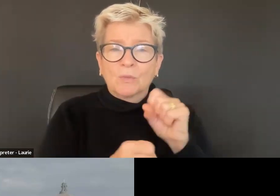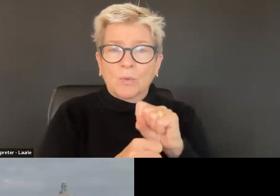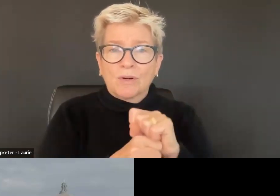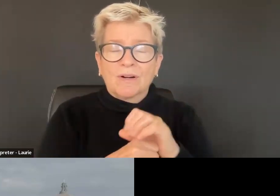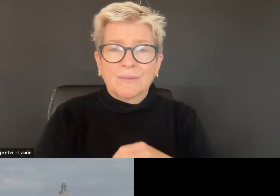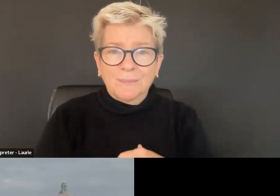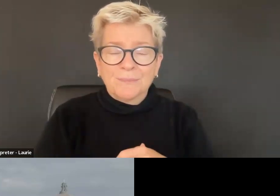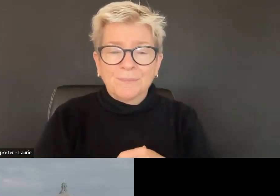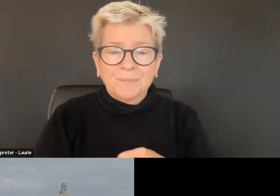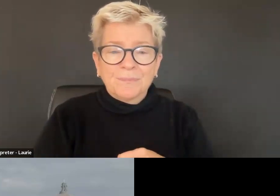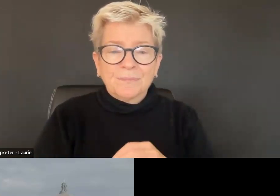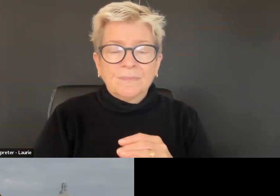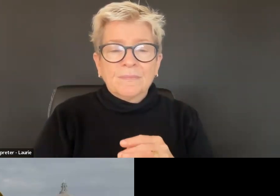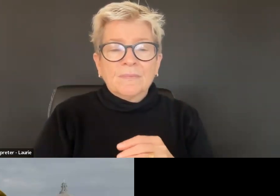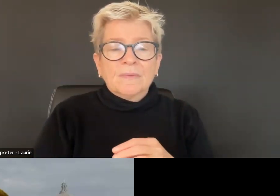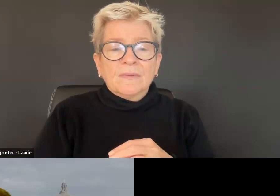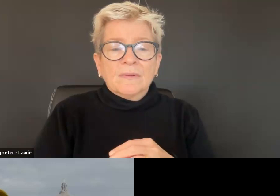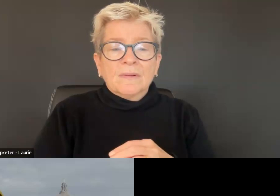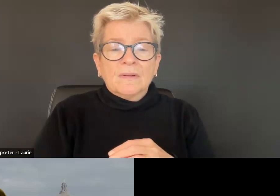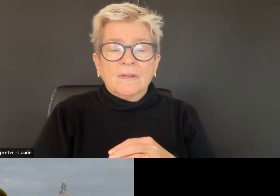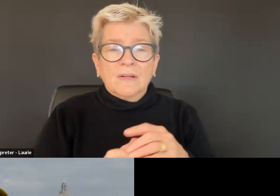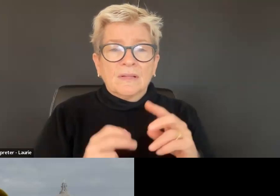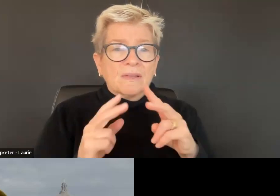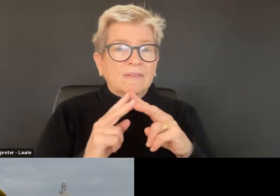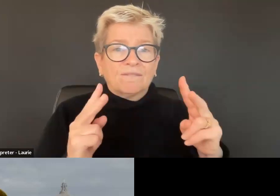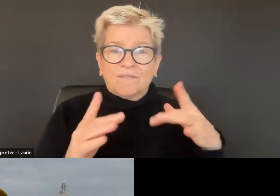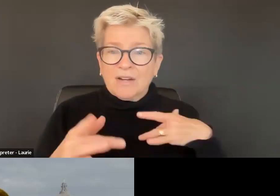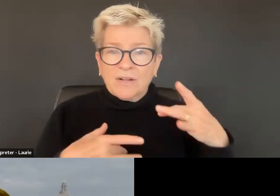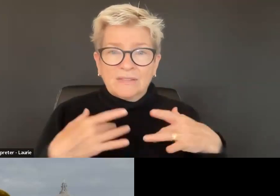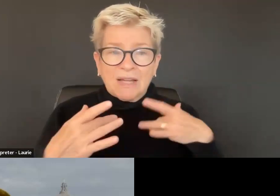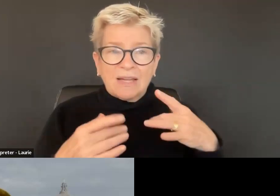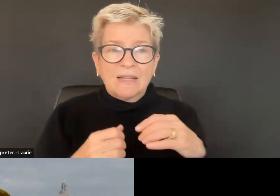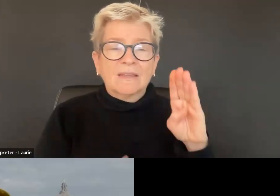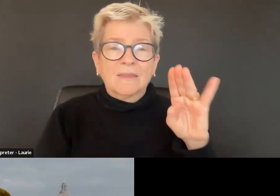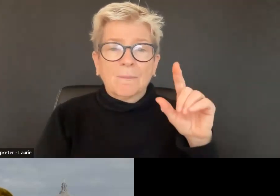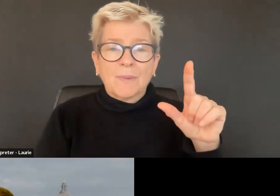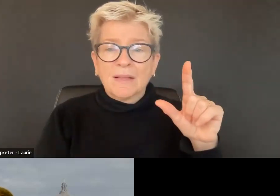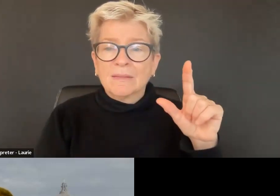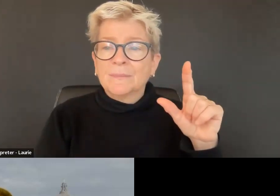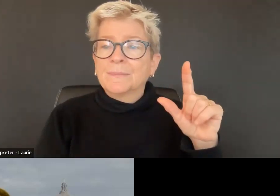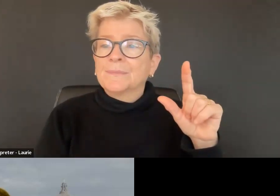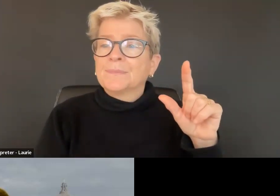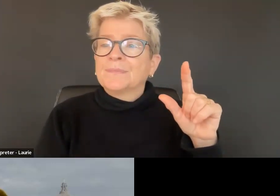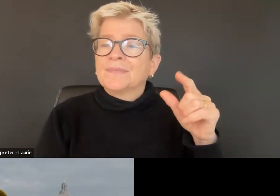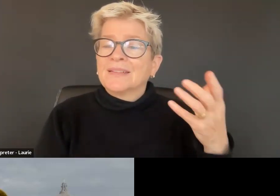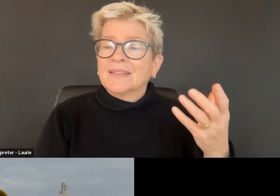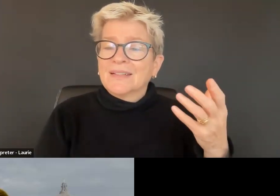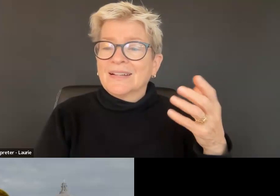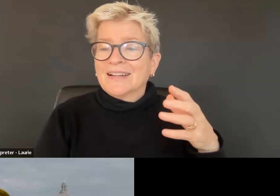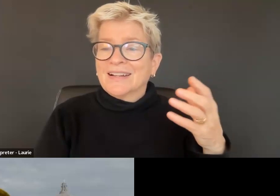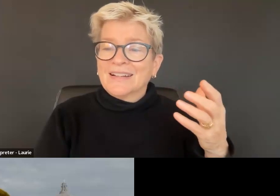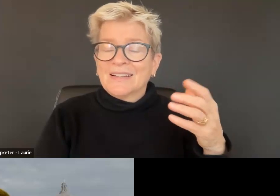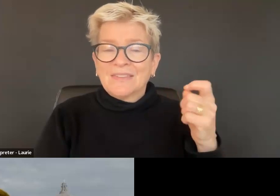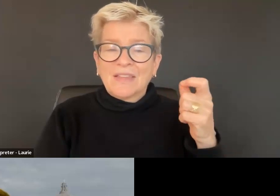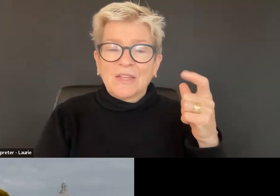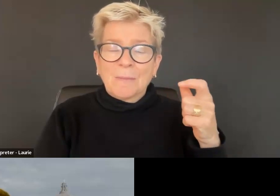moving forward. And so it is very exciting. The bill, it's really, there's normally a